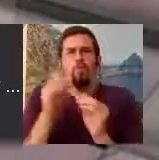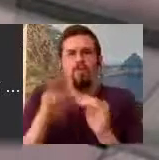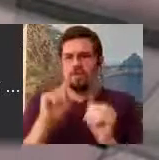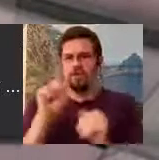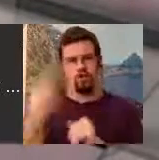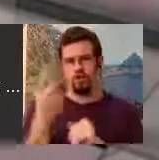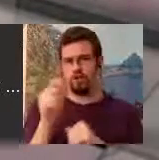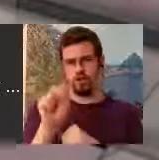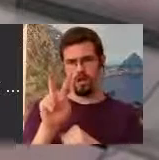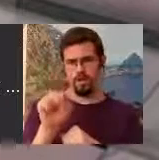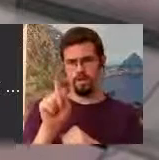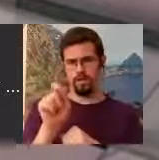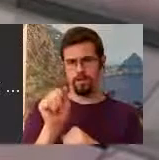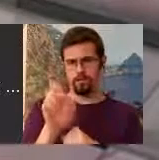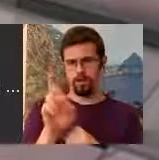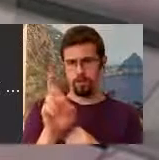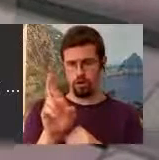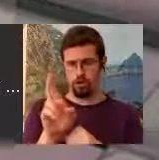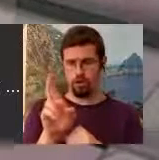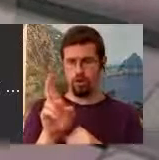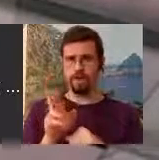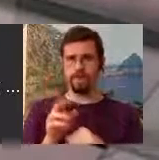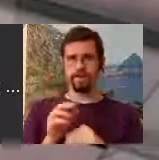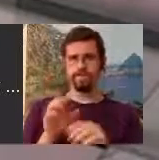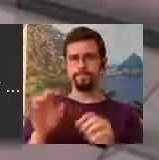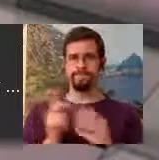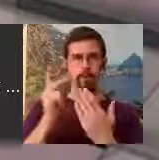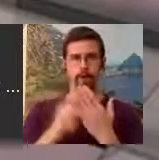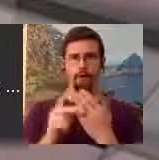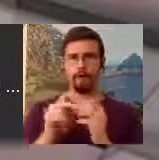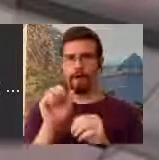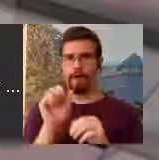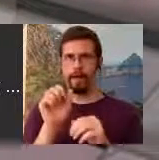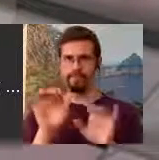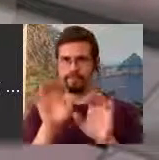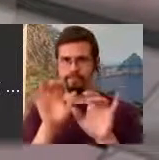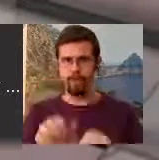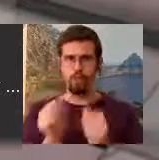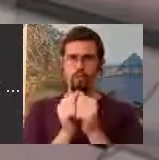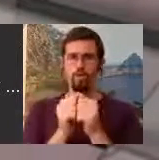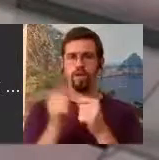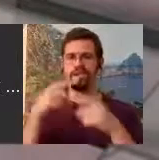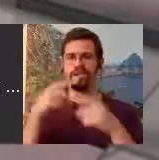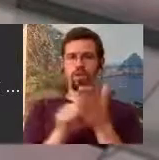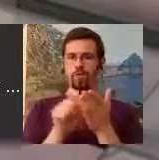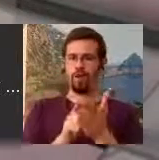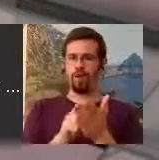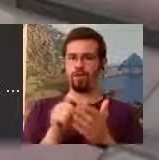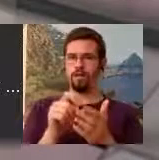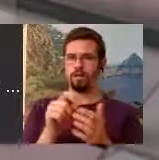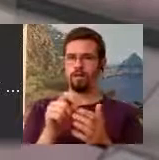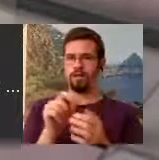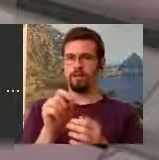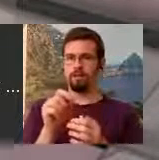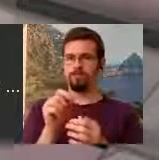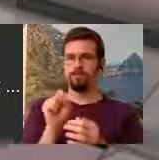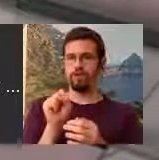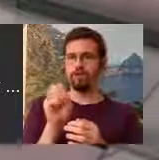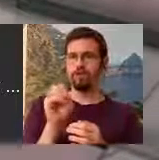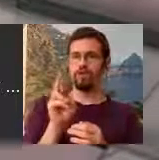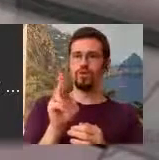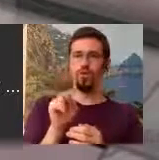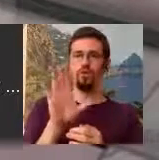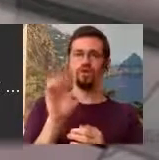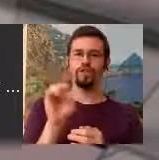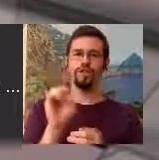not just showing that somebody can program an avatar using SignWriting source code or SignWriting related source codes.